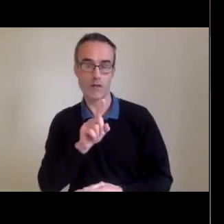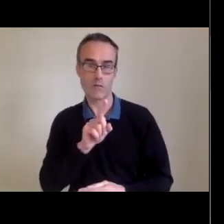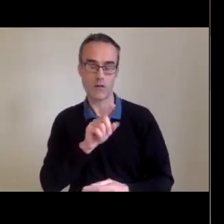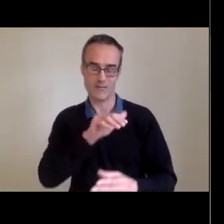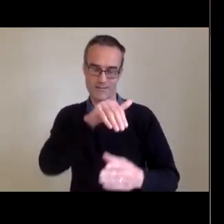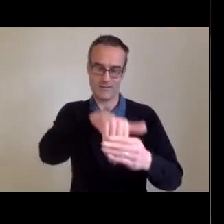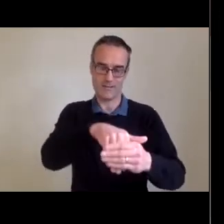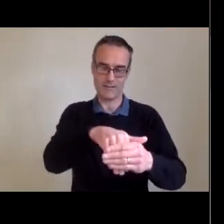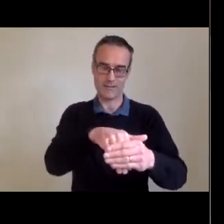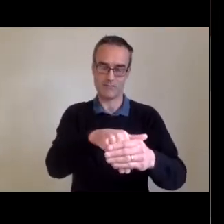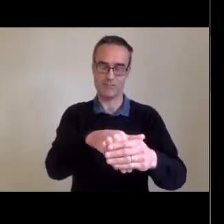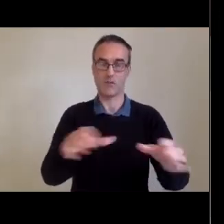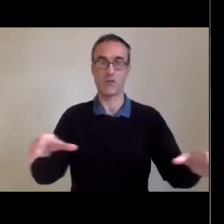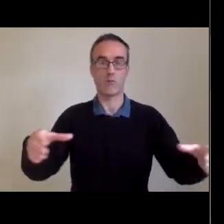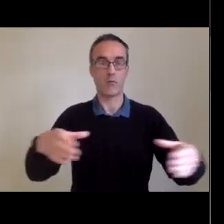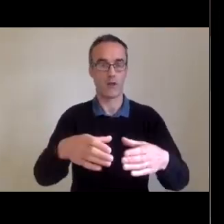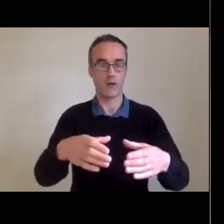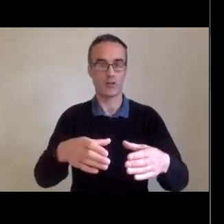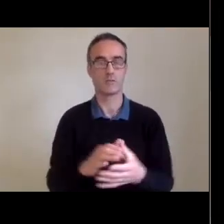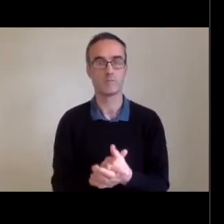population.